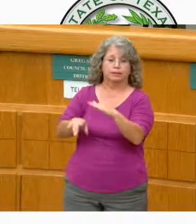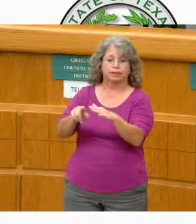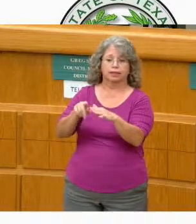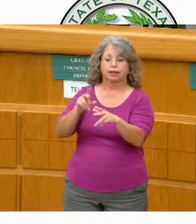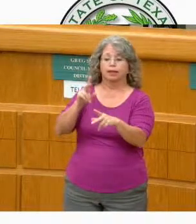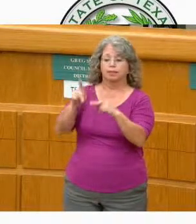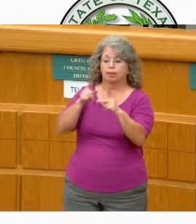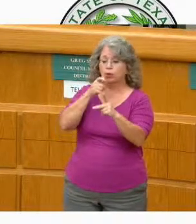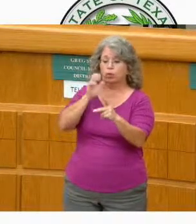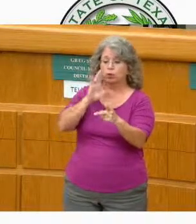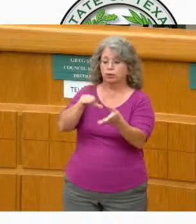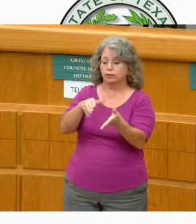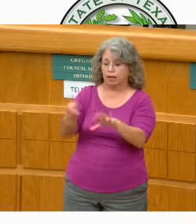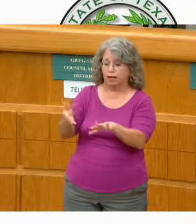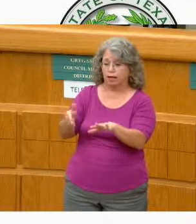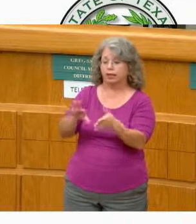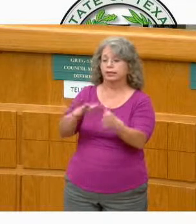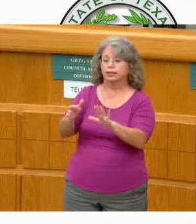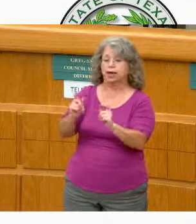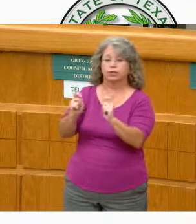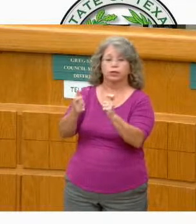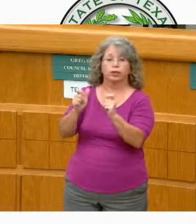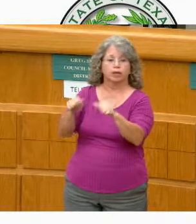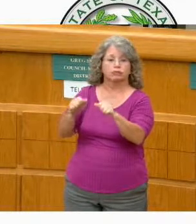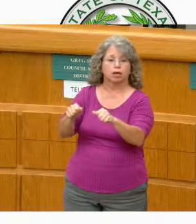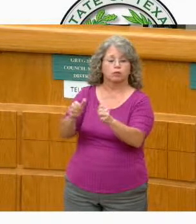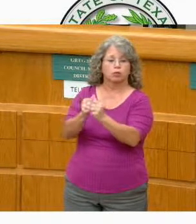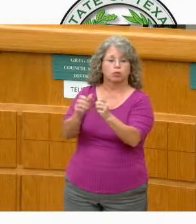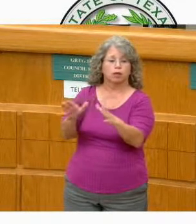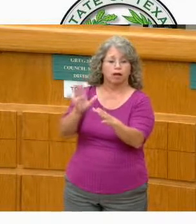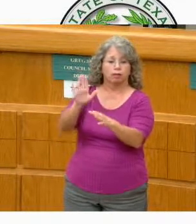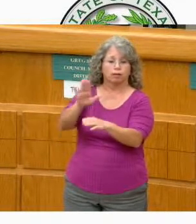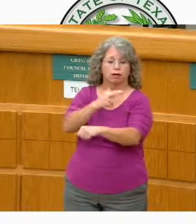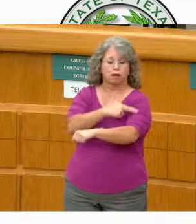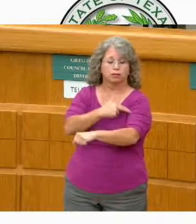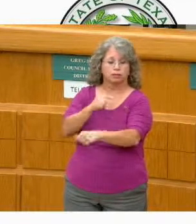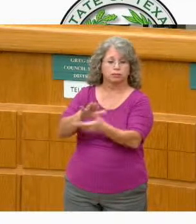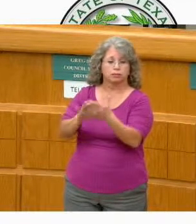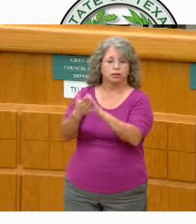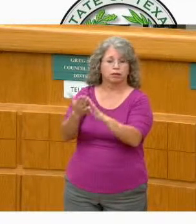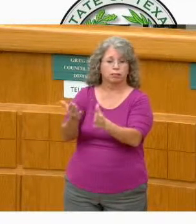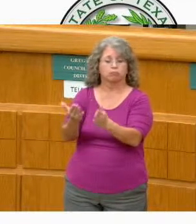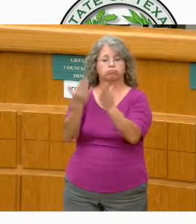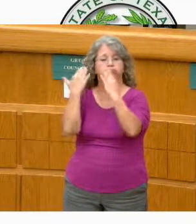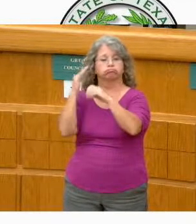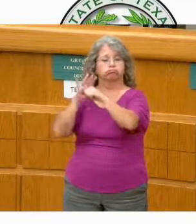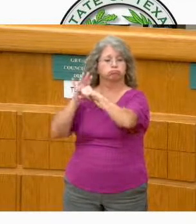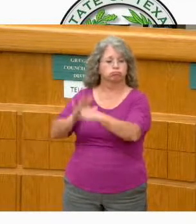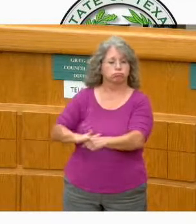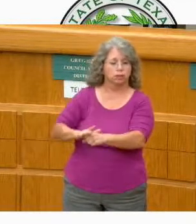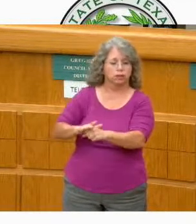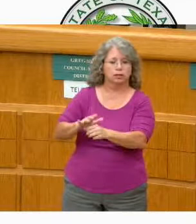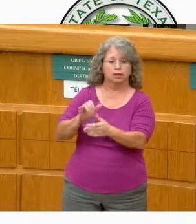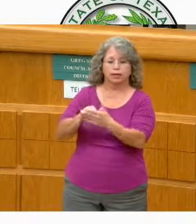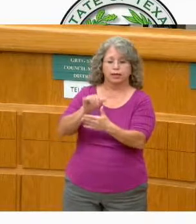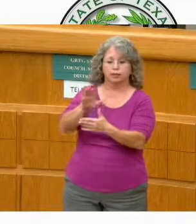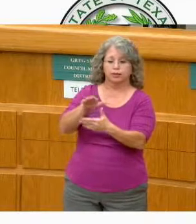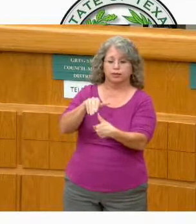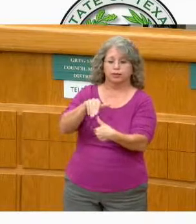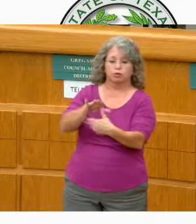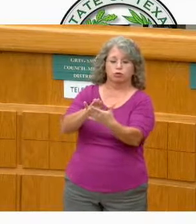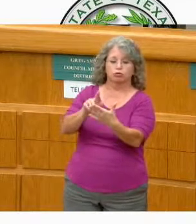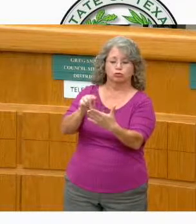as quickly as possible without overloading their hospitals. And so that's the approach that they're taking in an effort